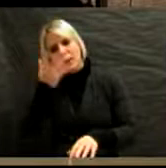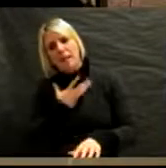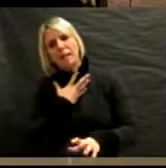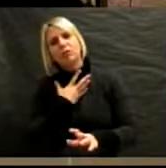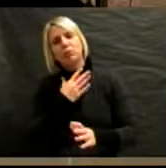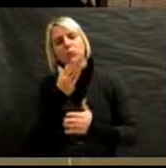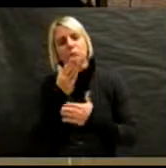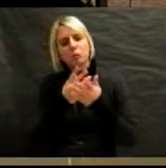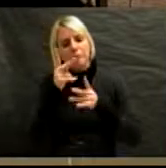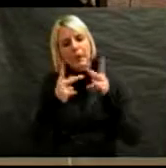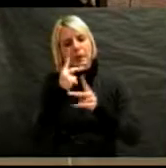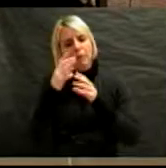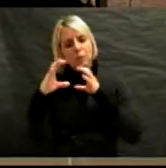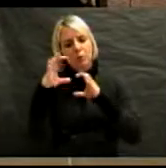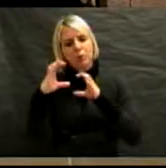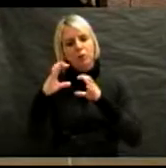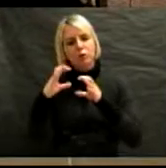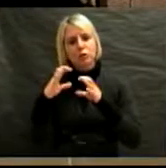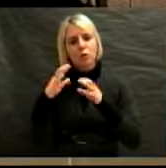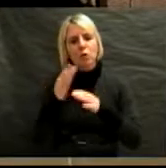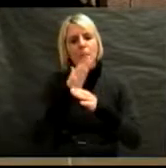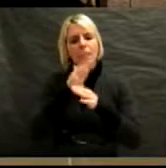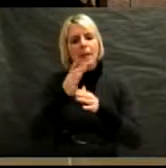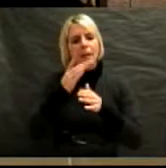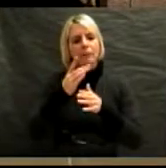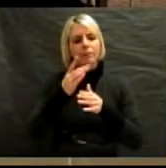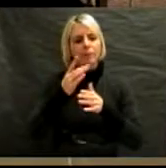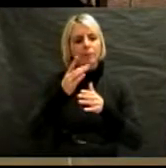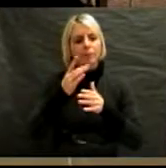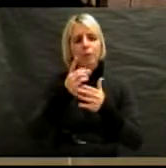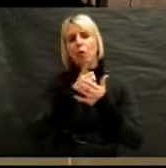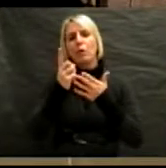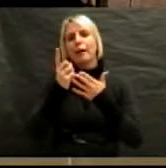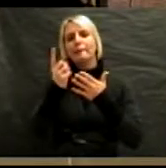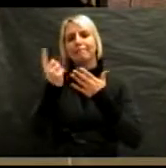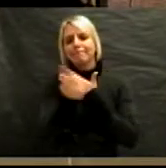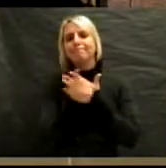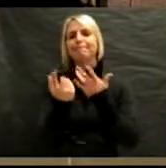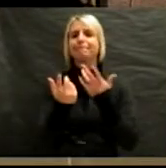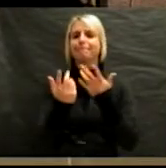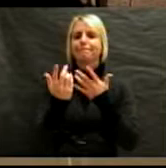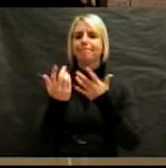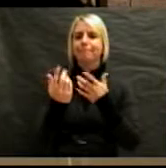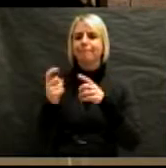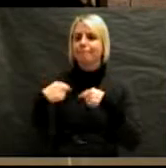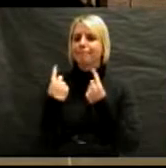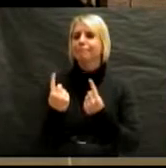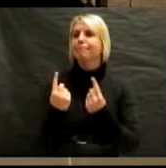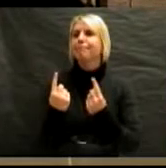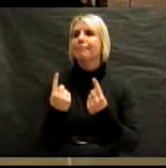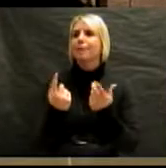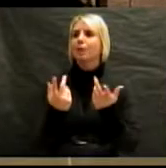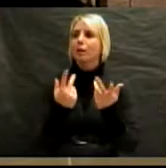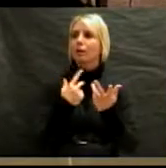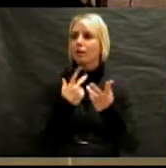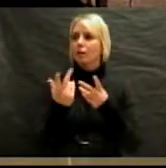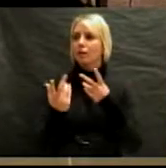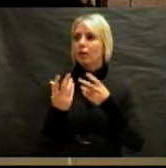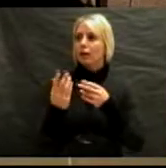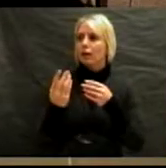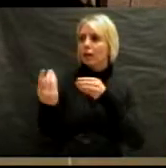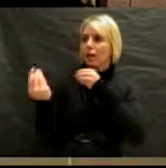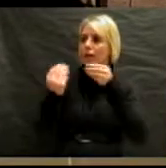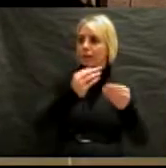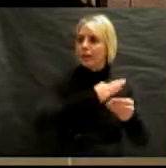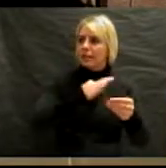that the principals and the staff expect from a board member who's assigned to their building. It'd be very helpful again. Yeah, we'll go ahead and send that out to each